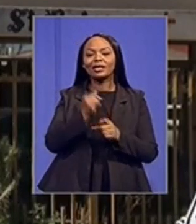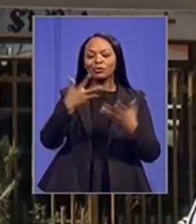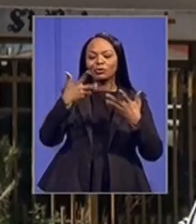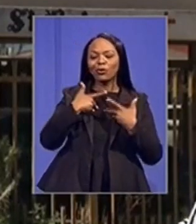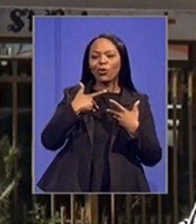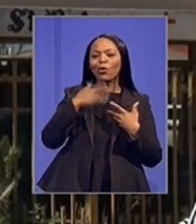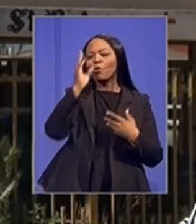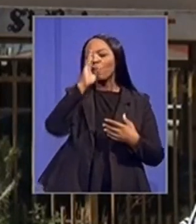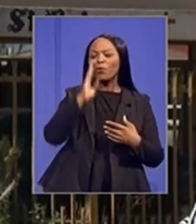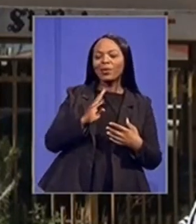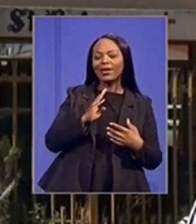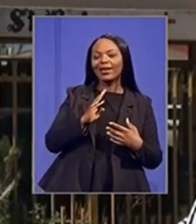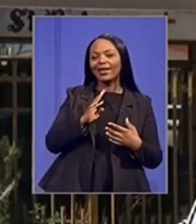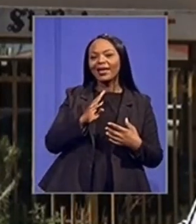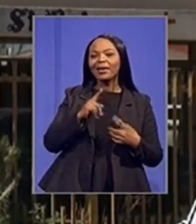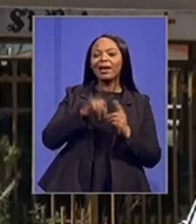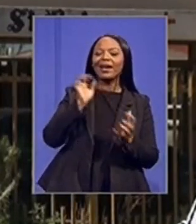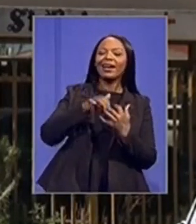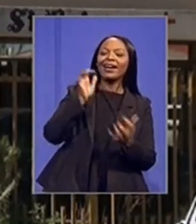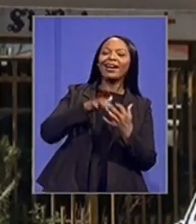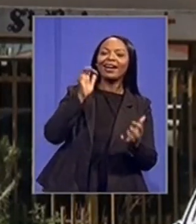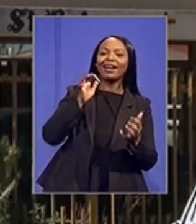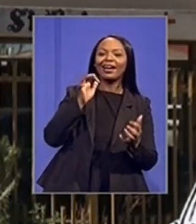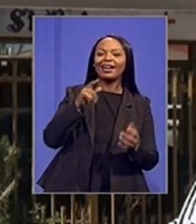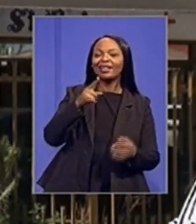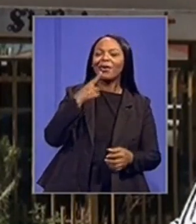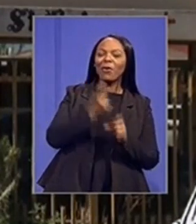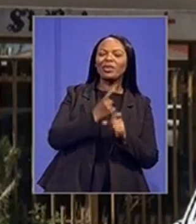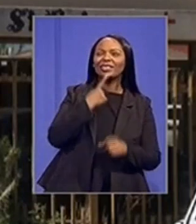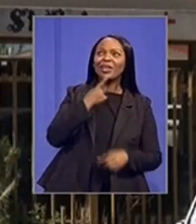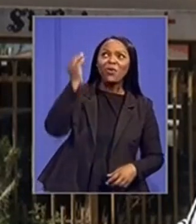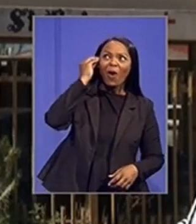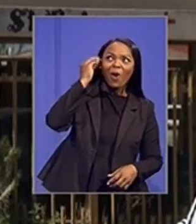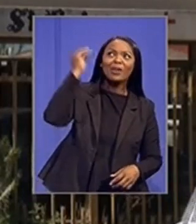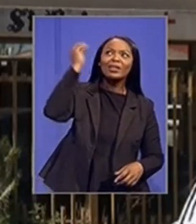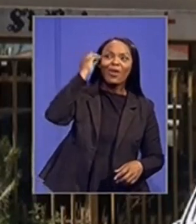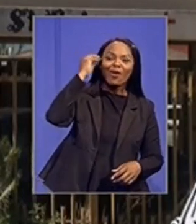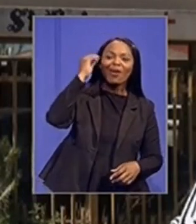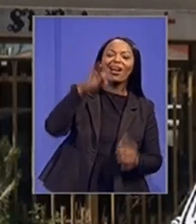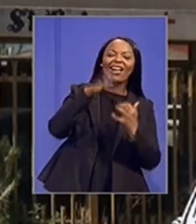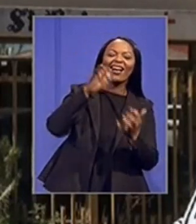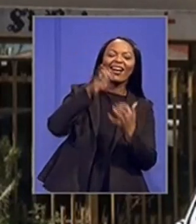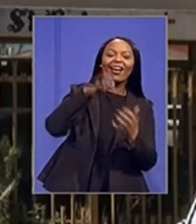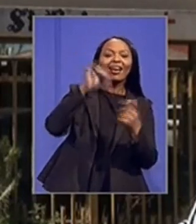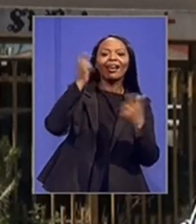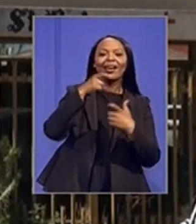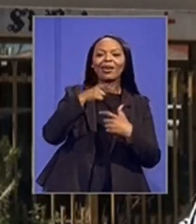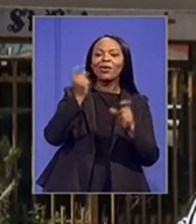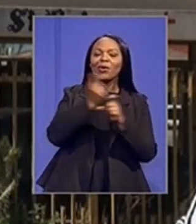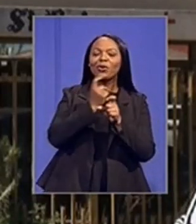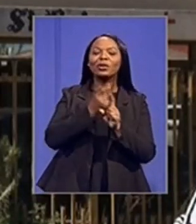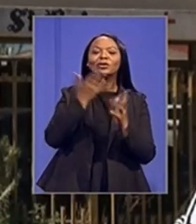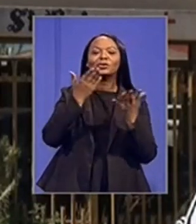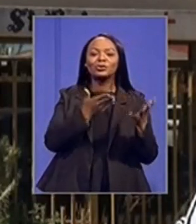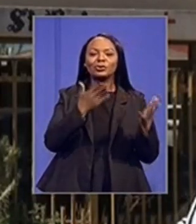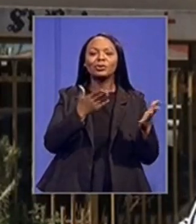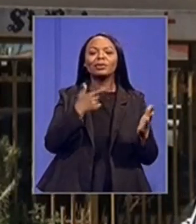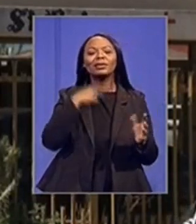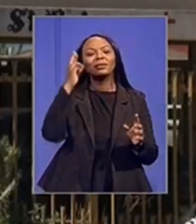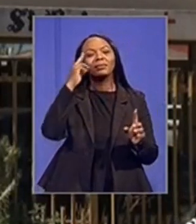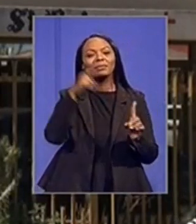you know you then that for me that inele engwa dintho tse kholo every time ha motho mo hopola that smile